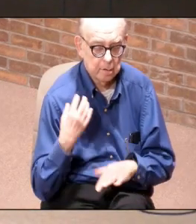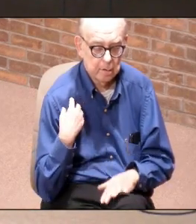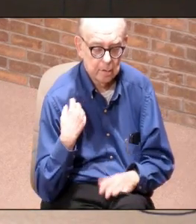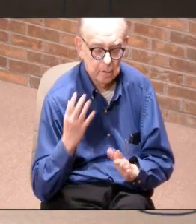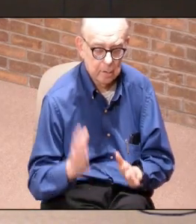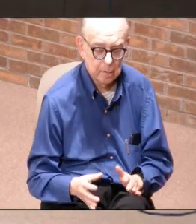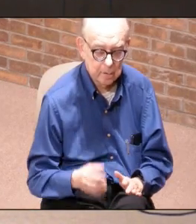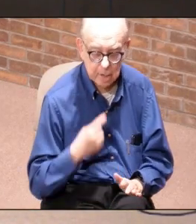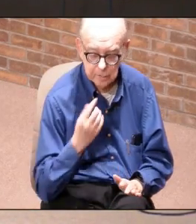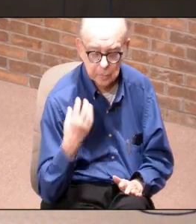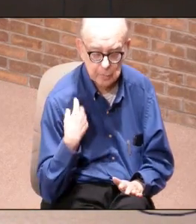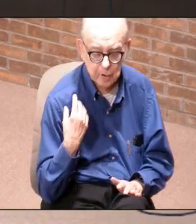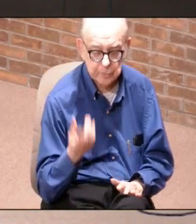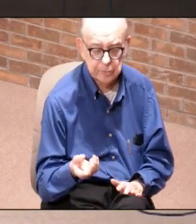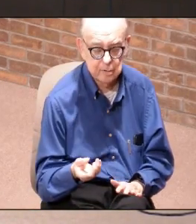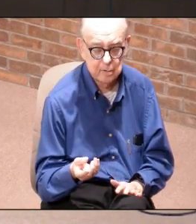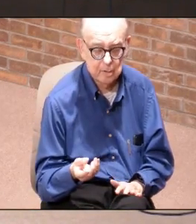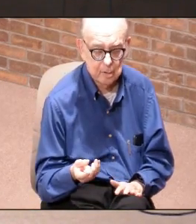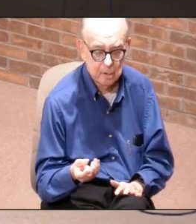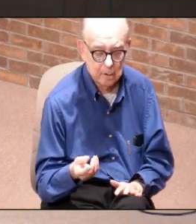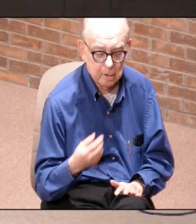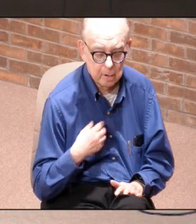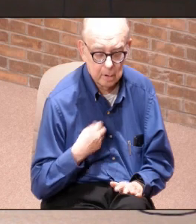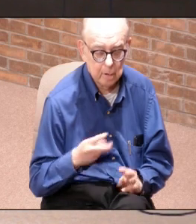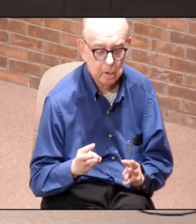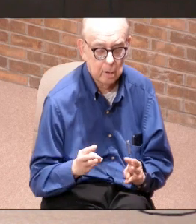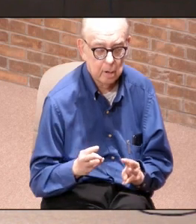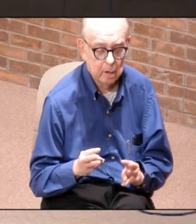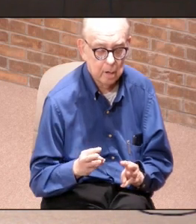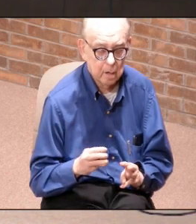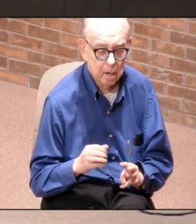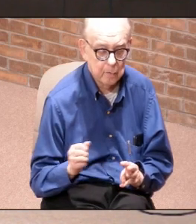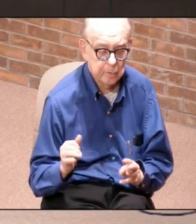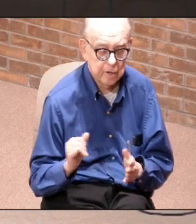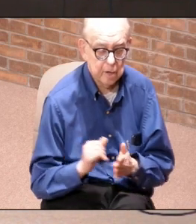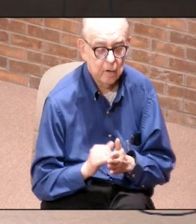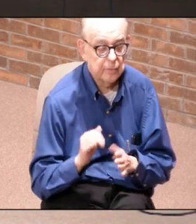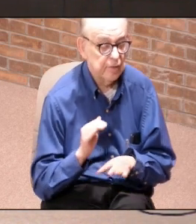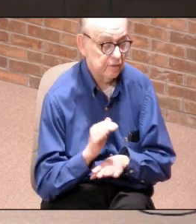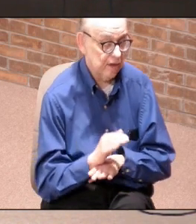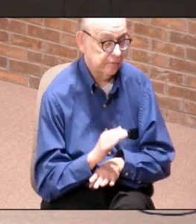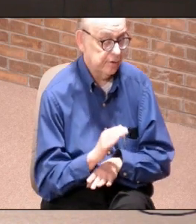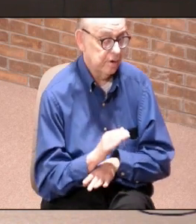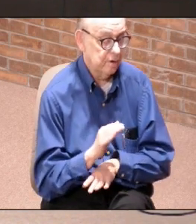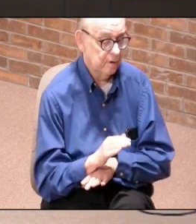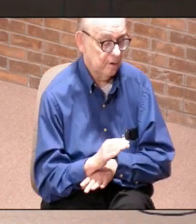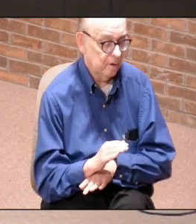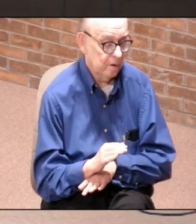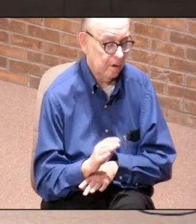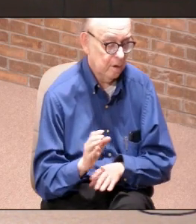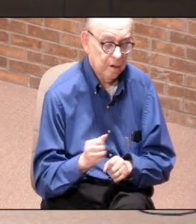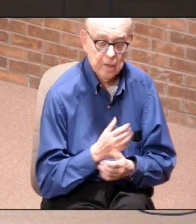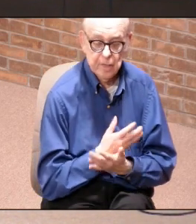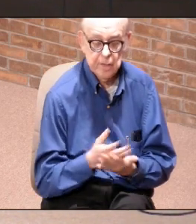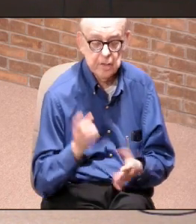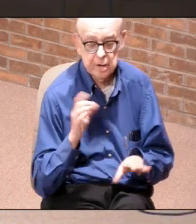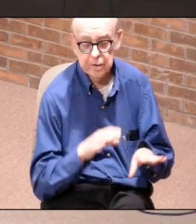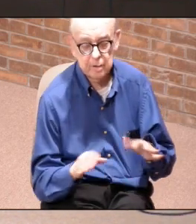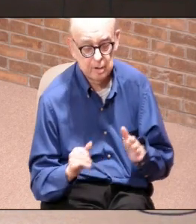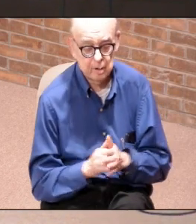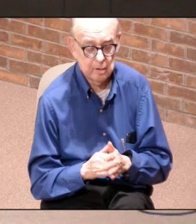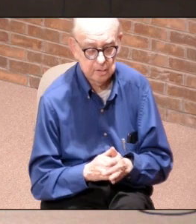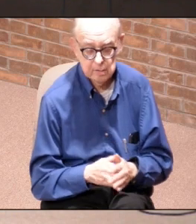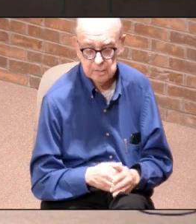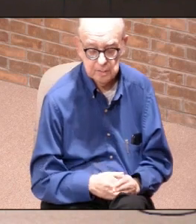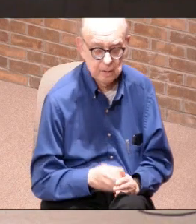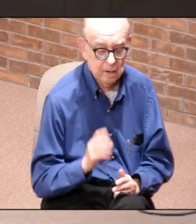and told the employer, oh, by the way, I'm taking off this afternoon. Well, we got all this stuff we need you to do.